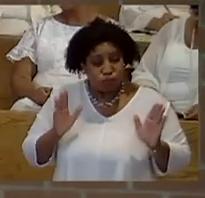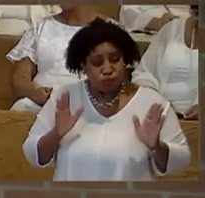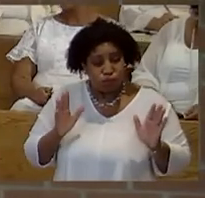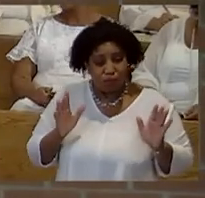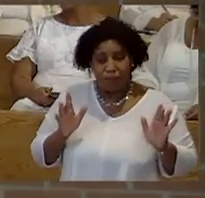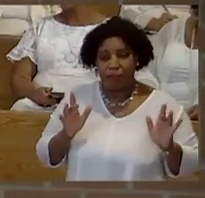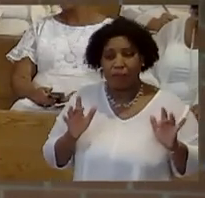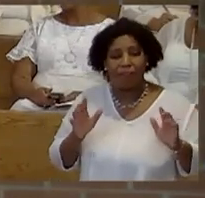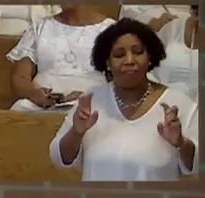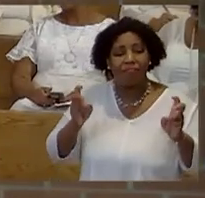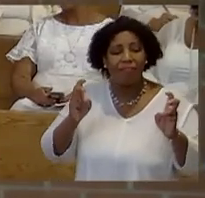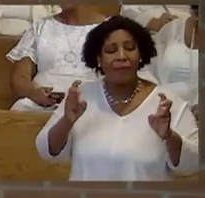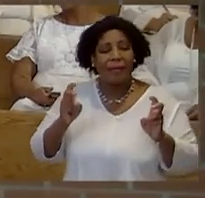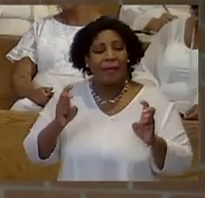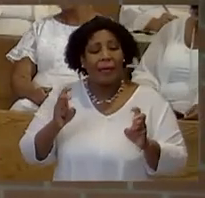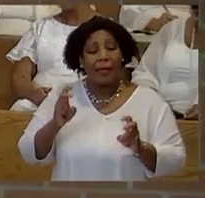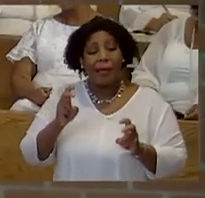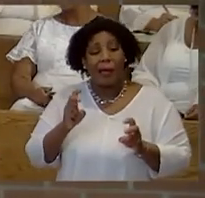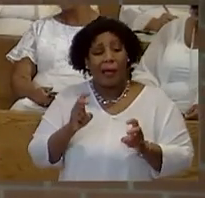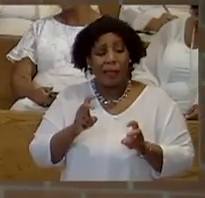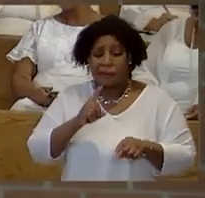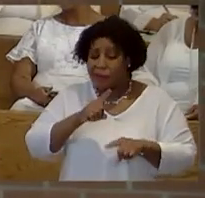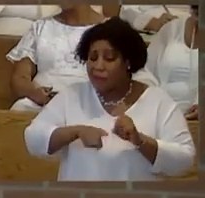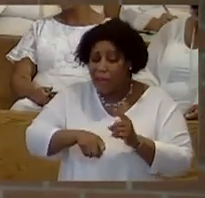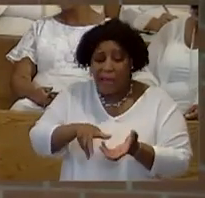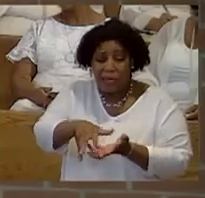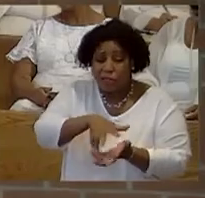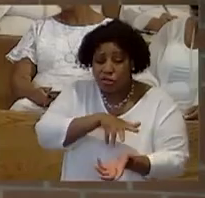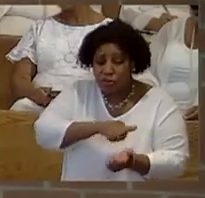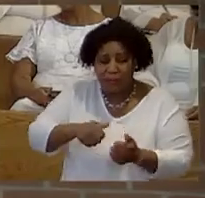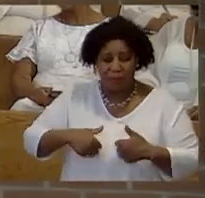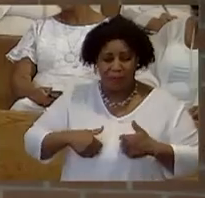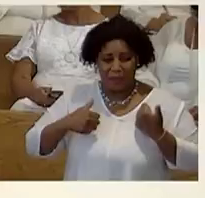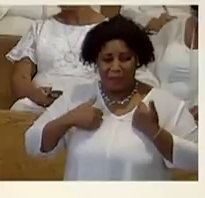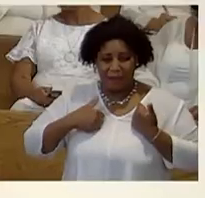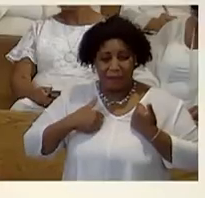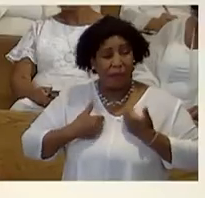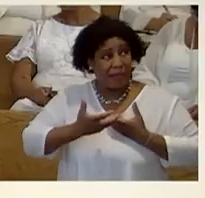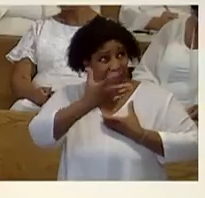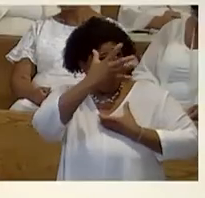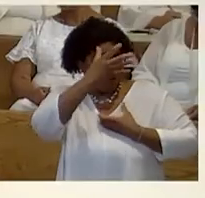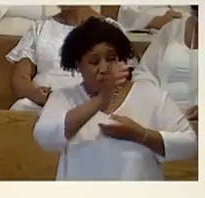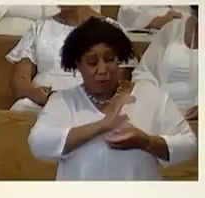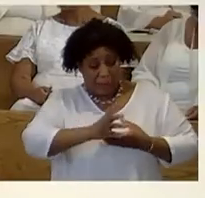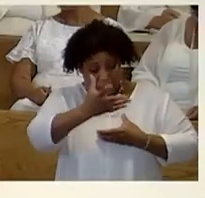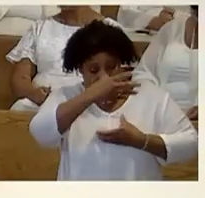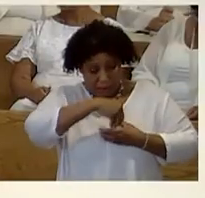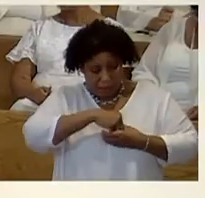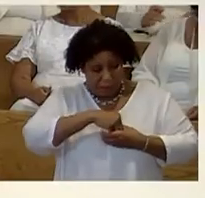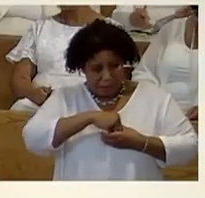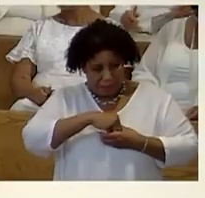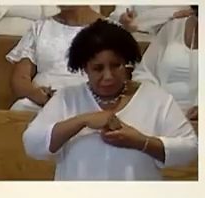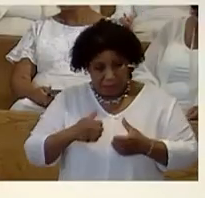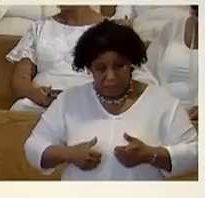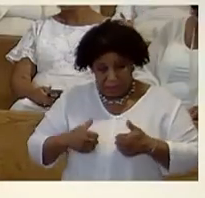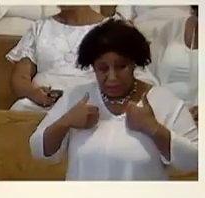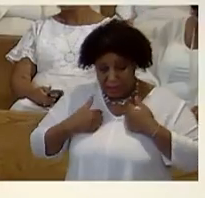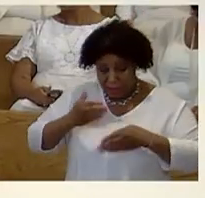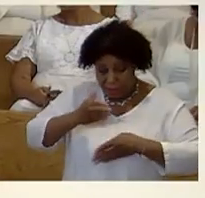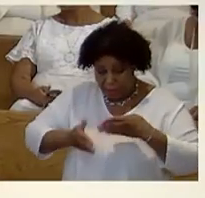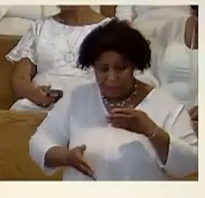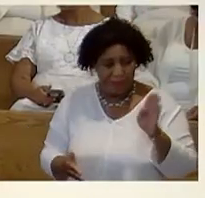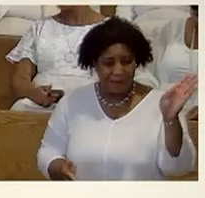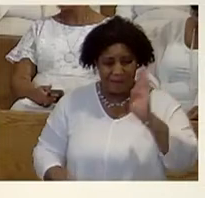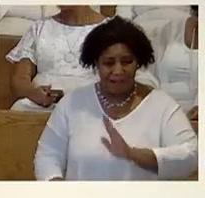the thing called indestructible life. When you got Christ in your life, life would never end. In other